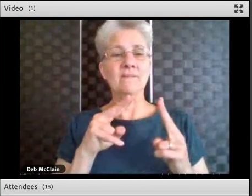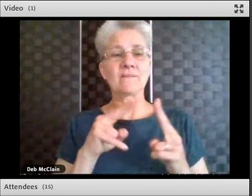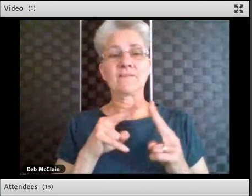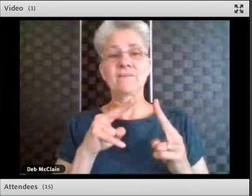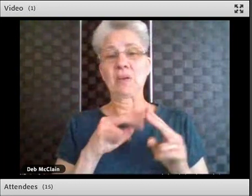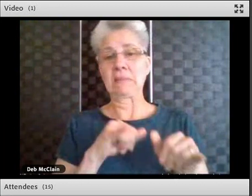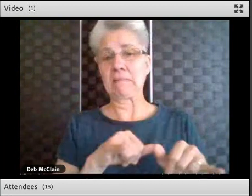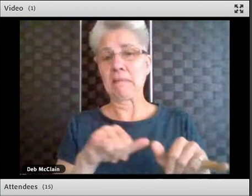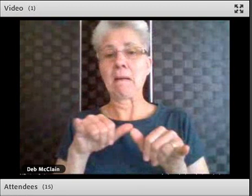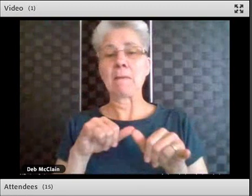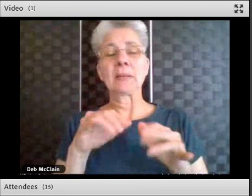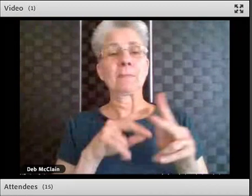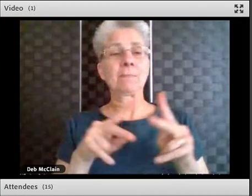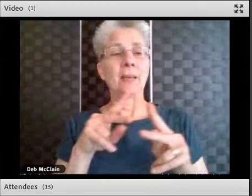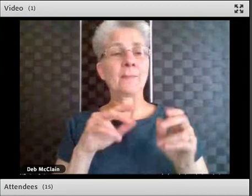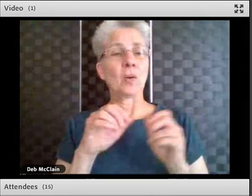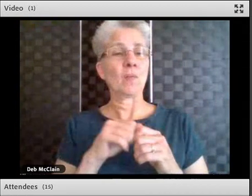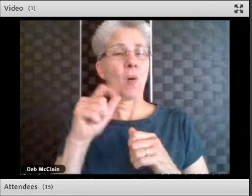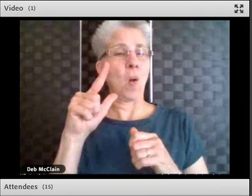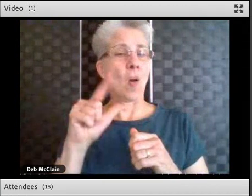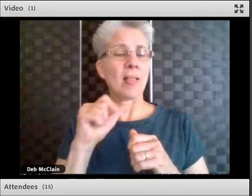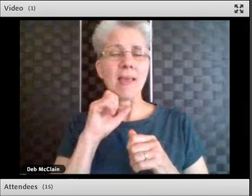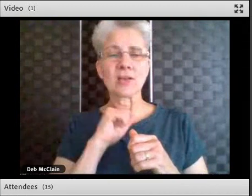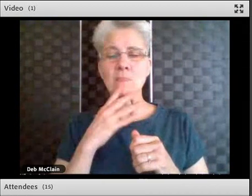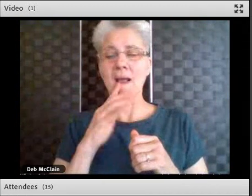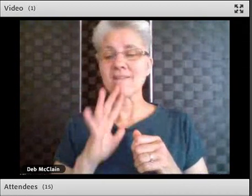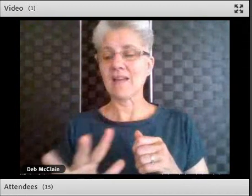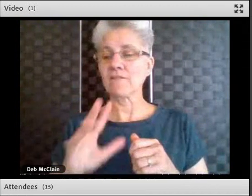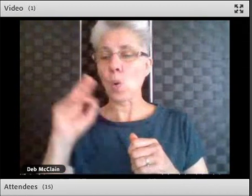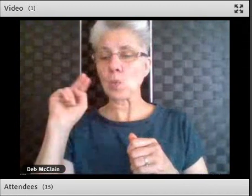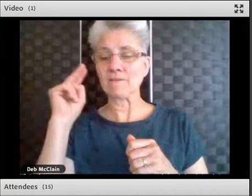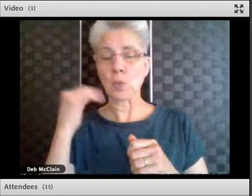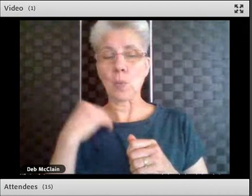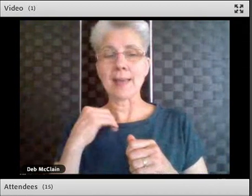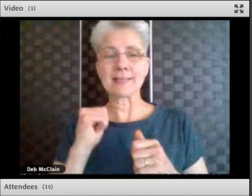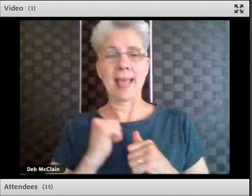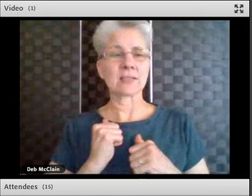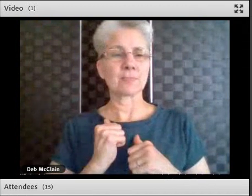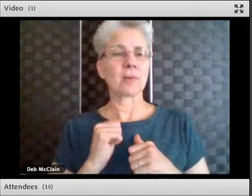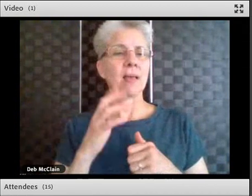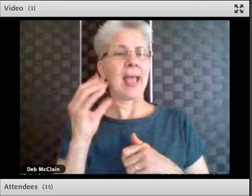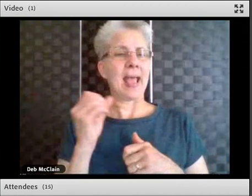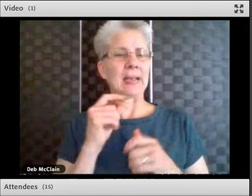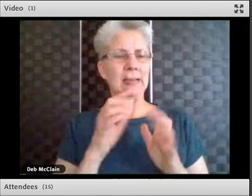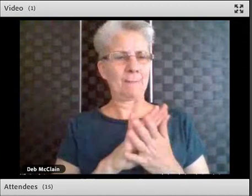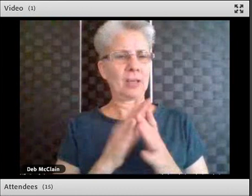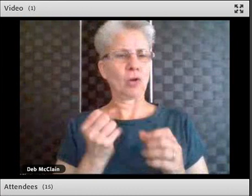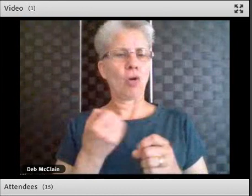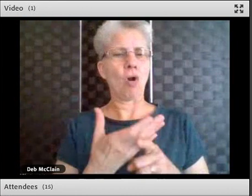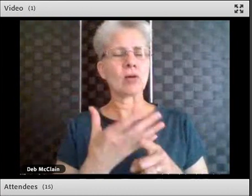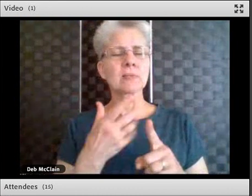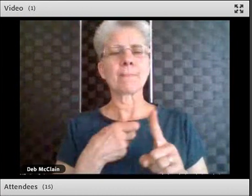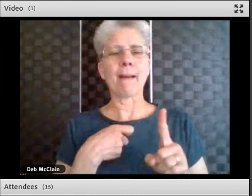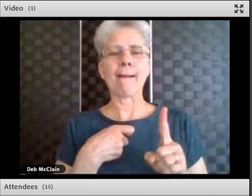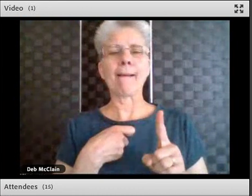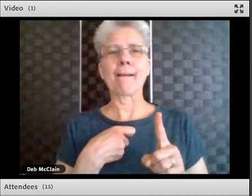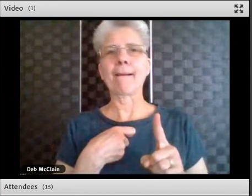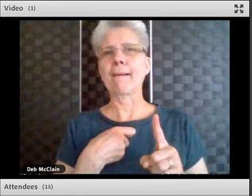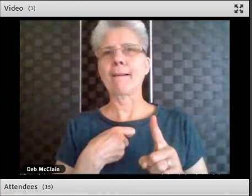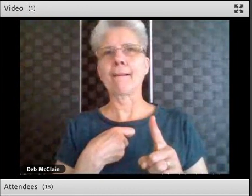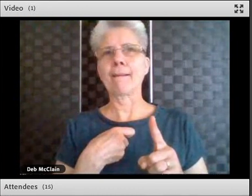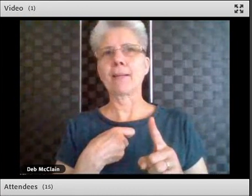quite common in people of all ages. My 5-year-old nephew has it, and it can be caused by